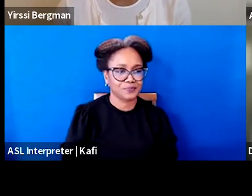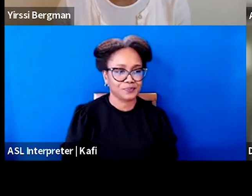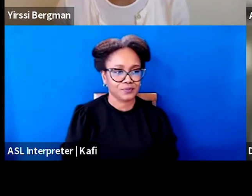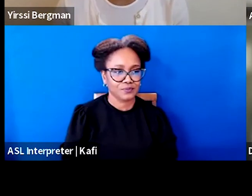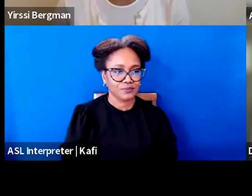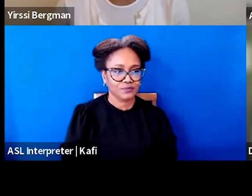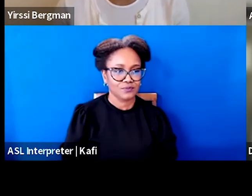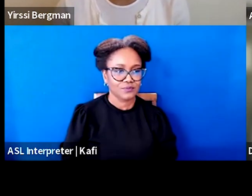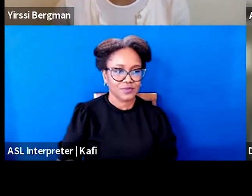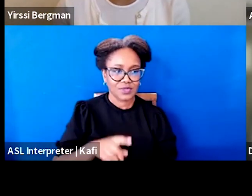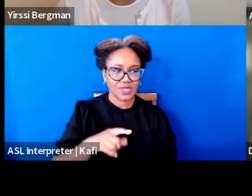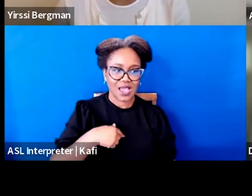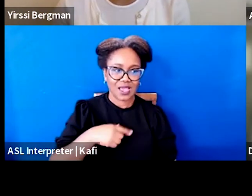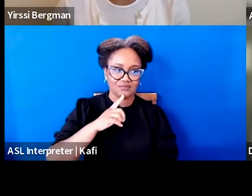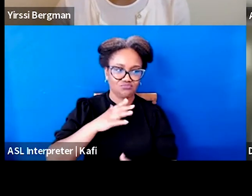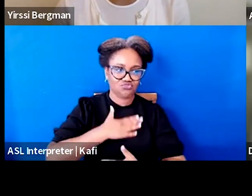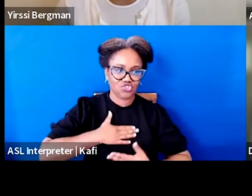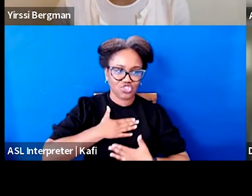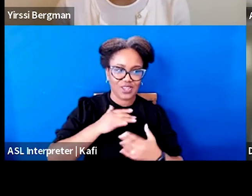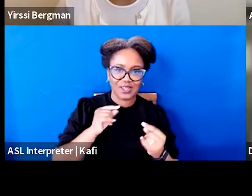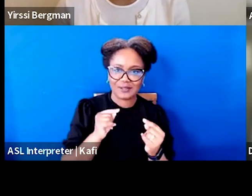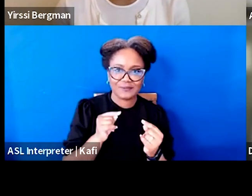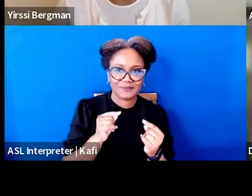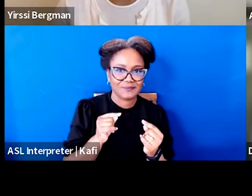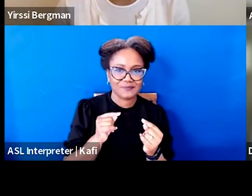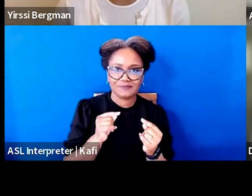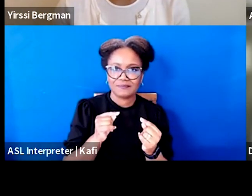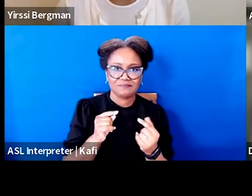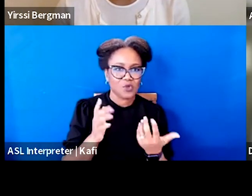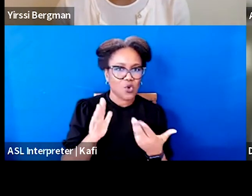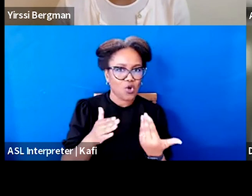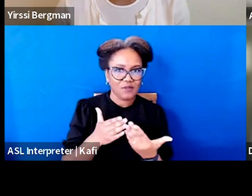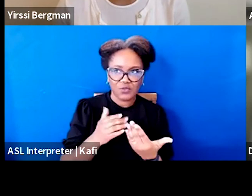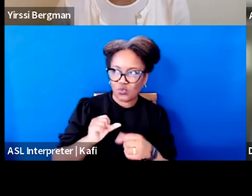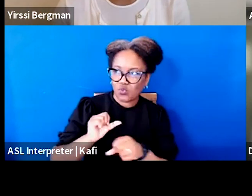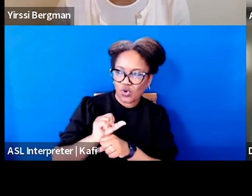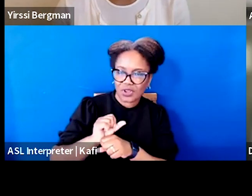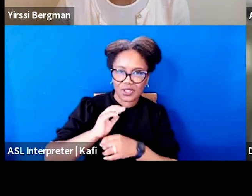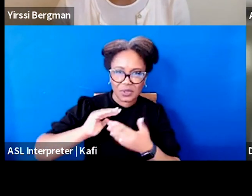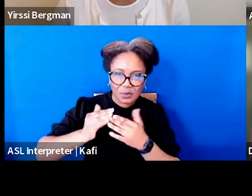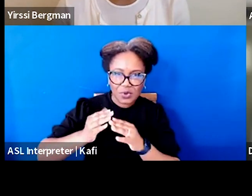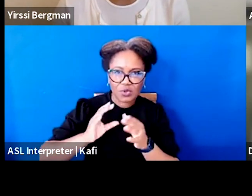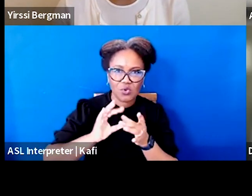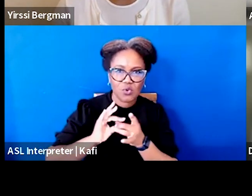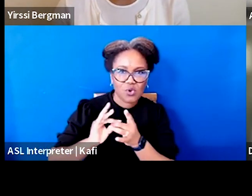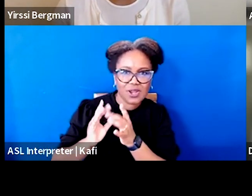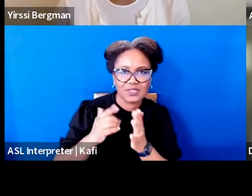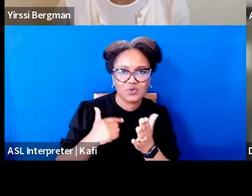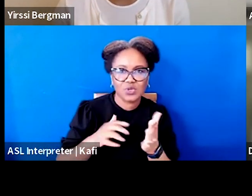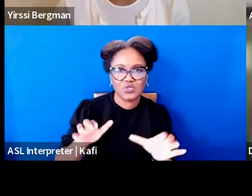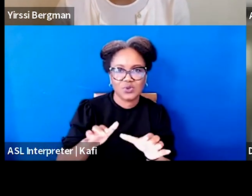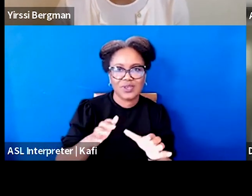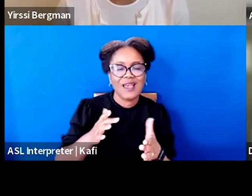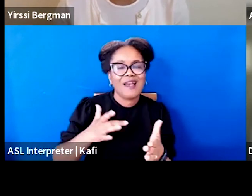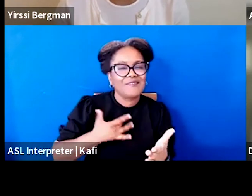folks' experiences in their communities and the organizing work that they're doing, because I feel like we don't hear it enough.